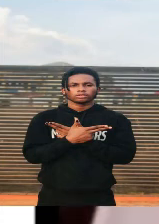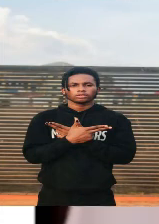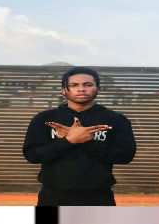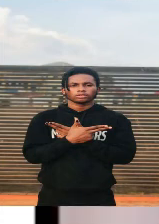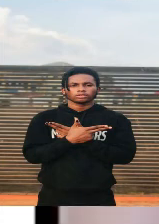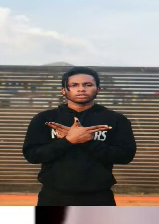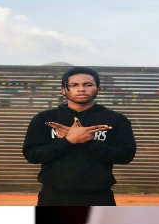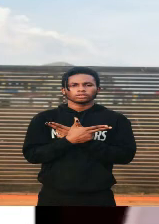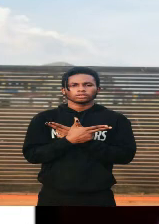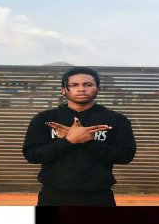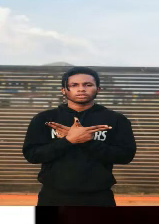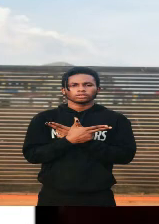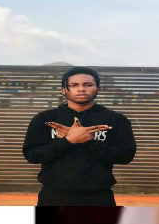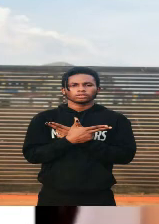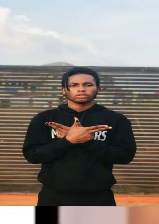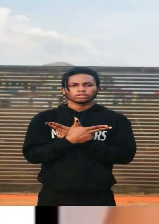could be the hour of the